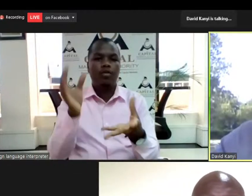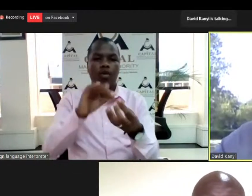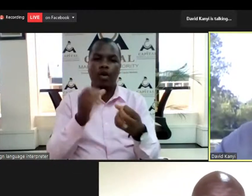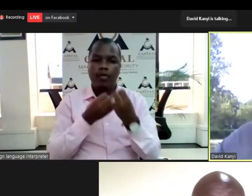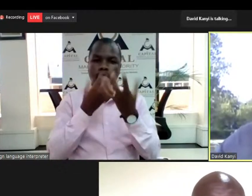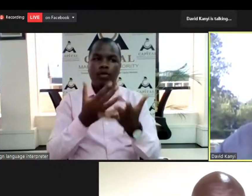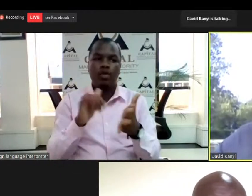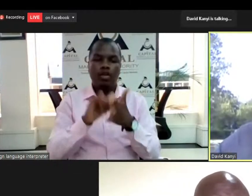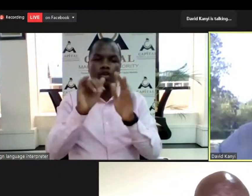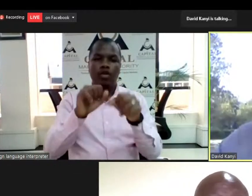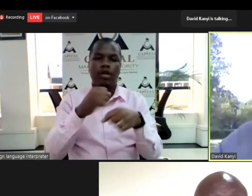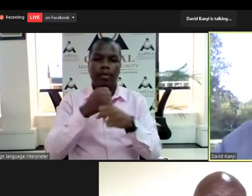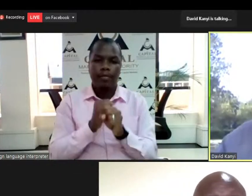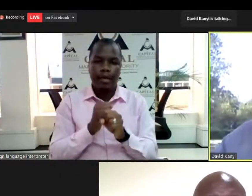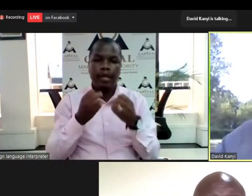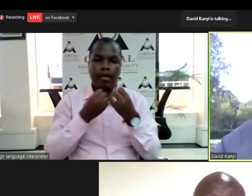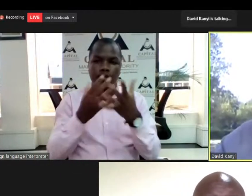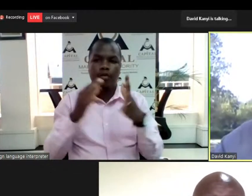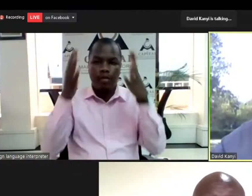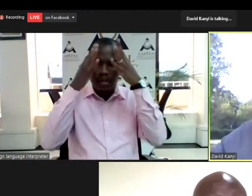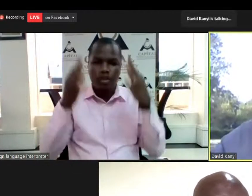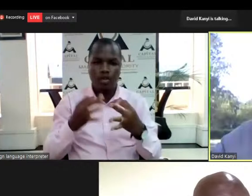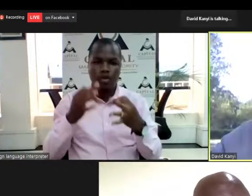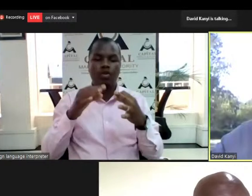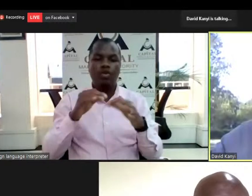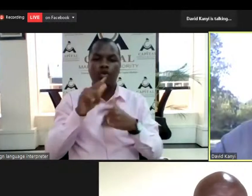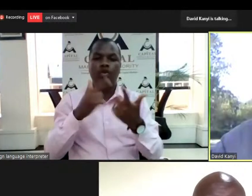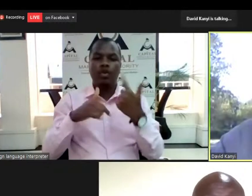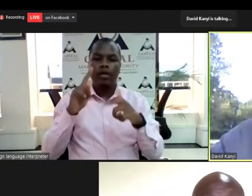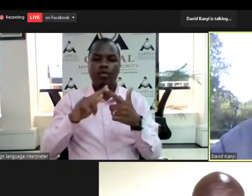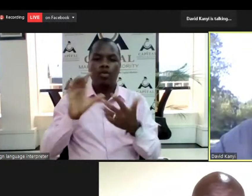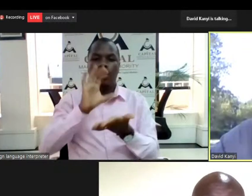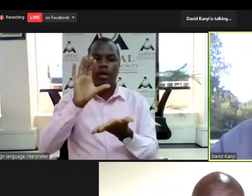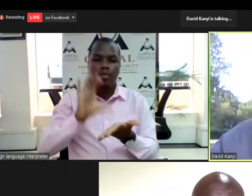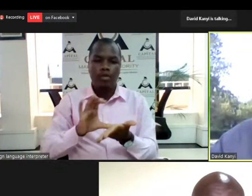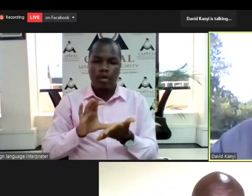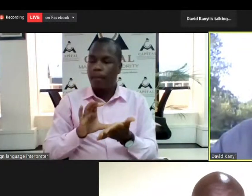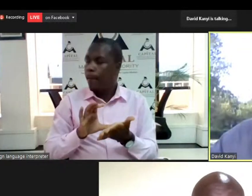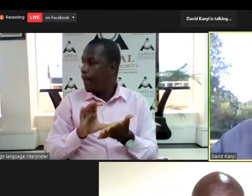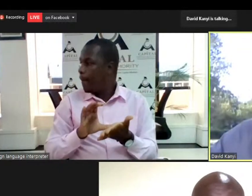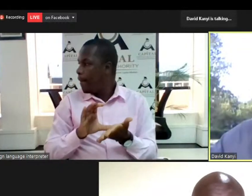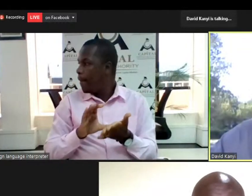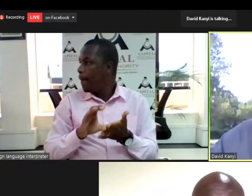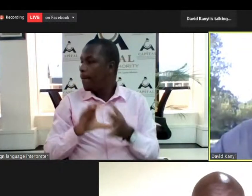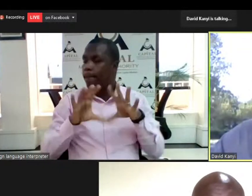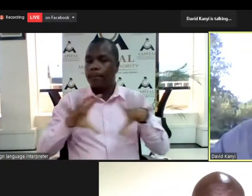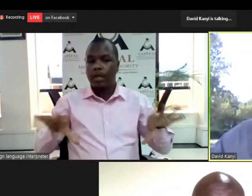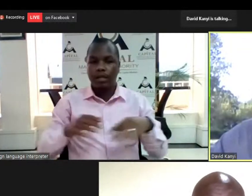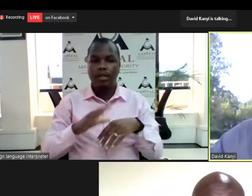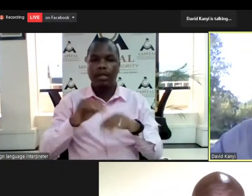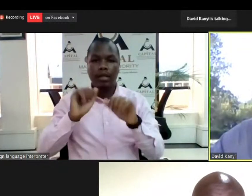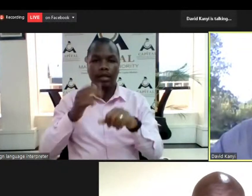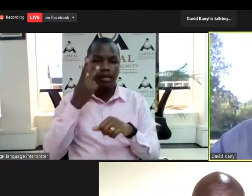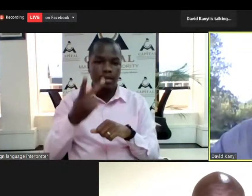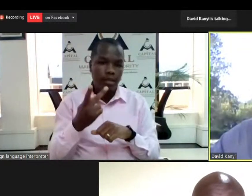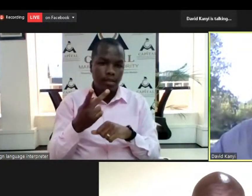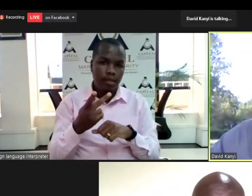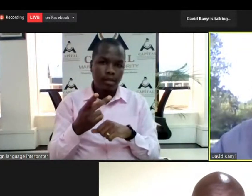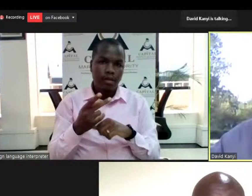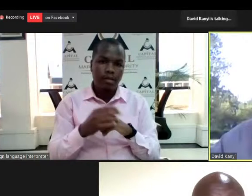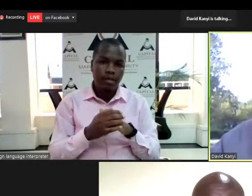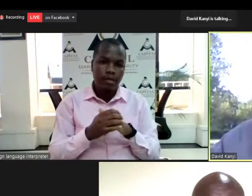so that you can make informed decisions when coming to capital markets. And I can see it's